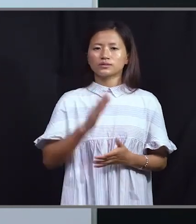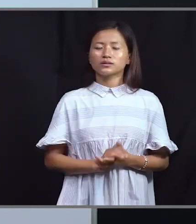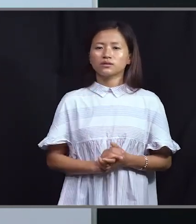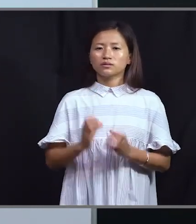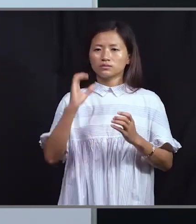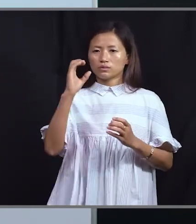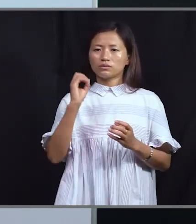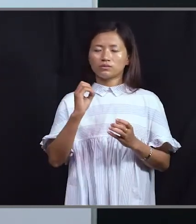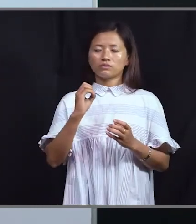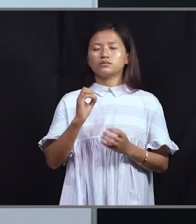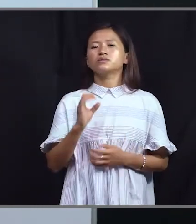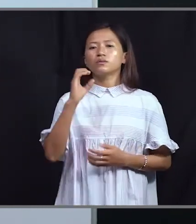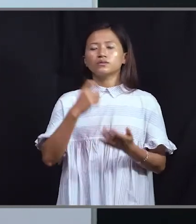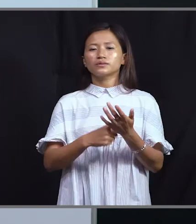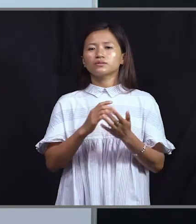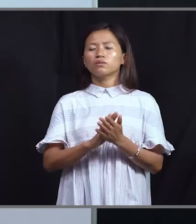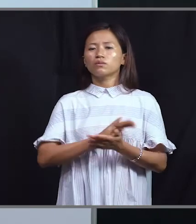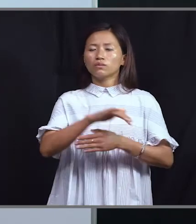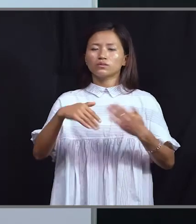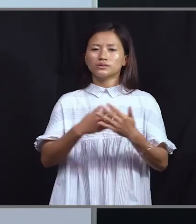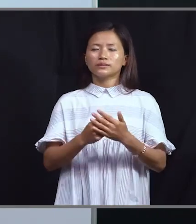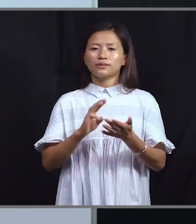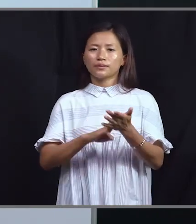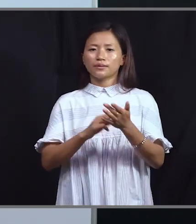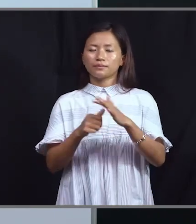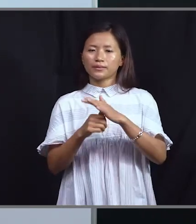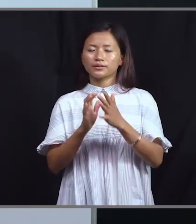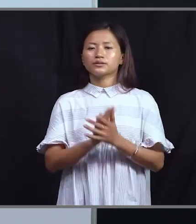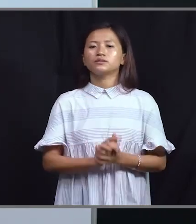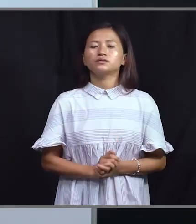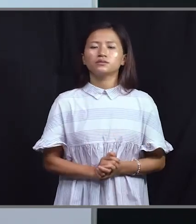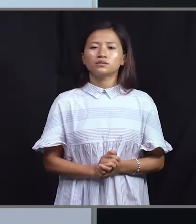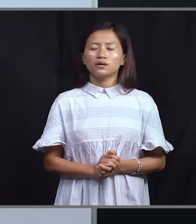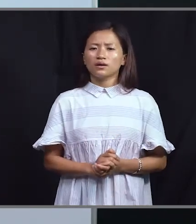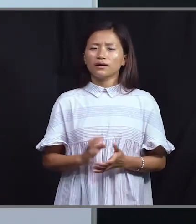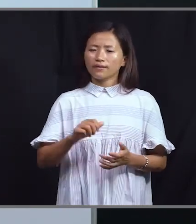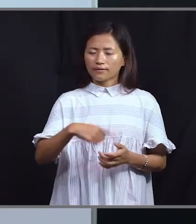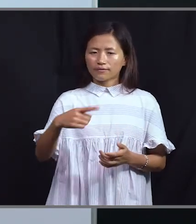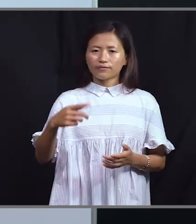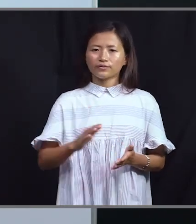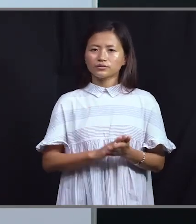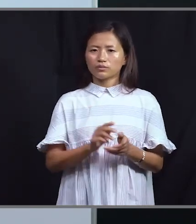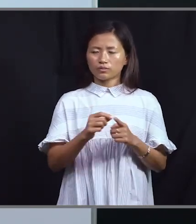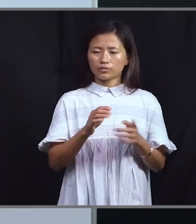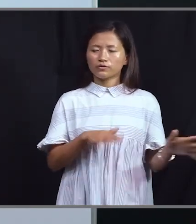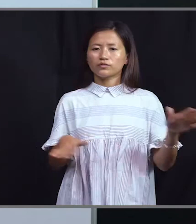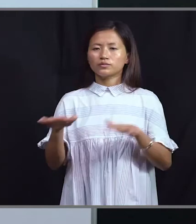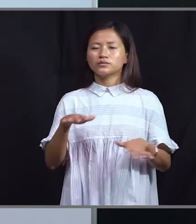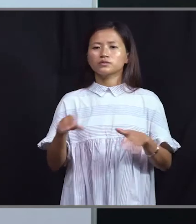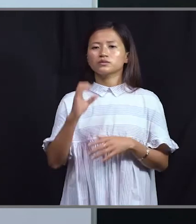is the responsibility of all managers. That means what? Every manager is required to perform the functions of